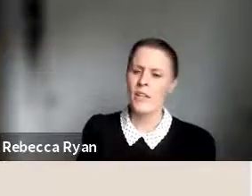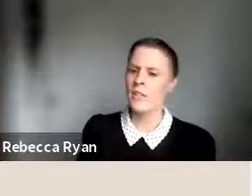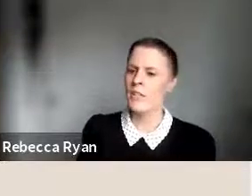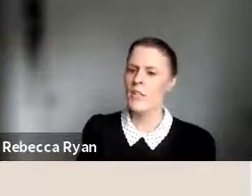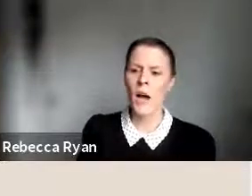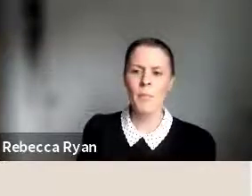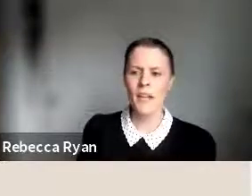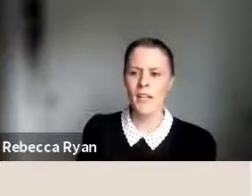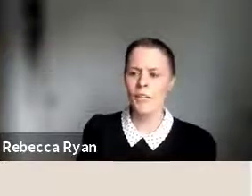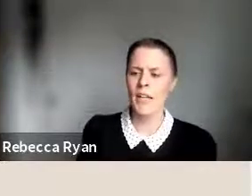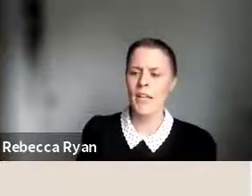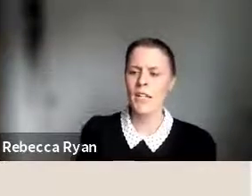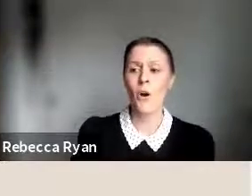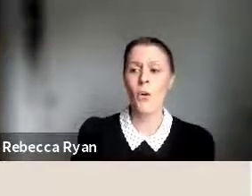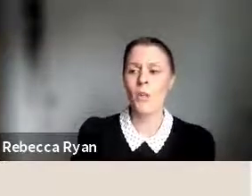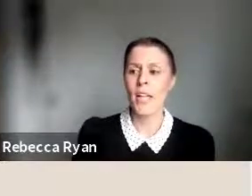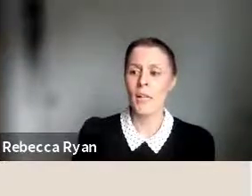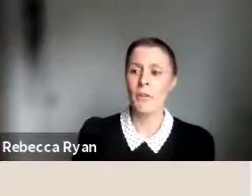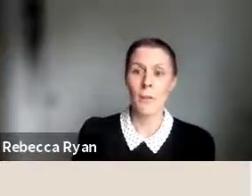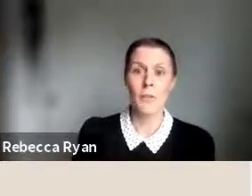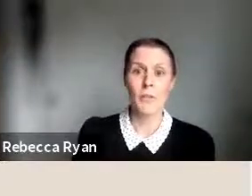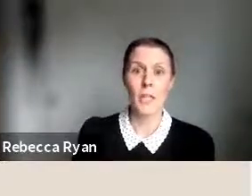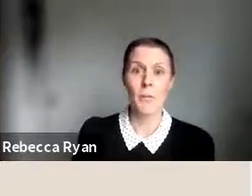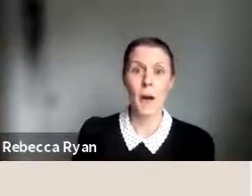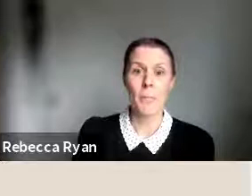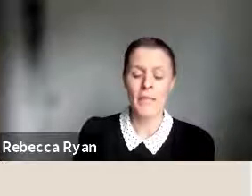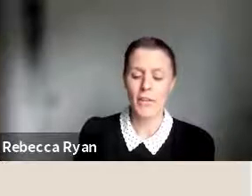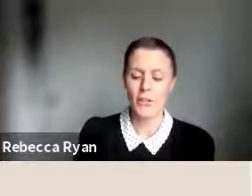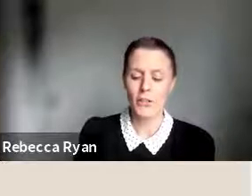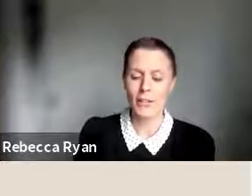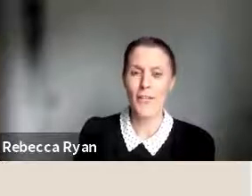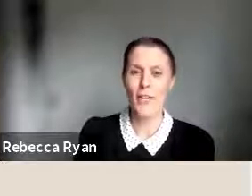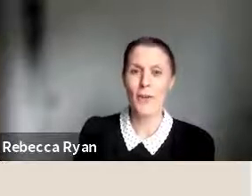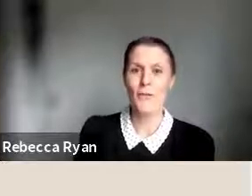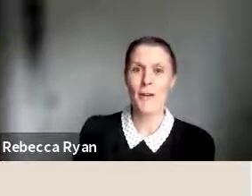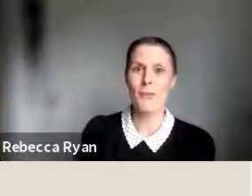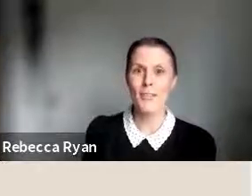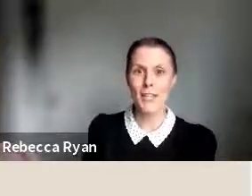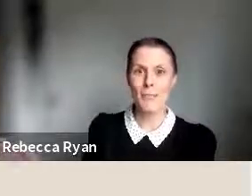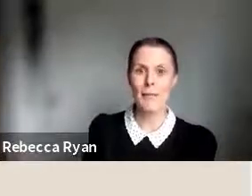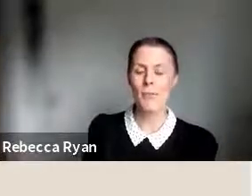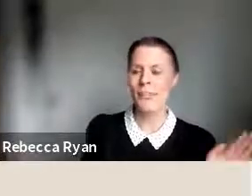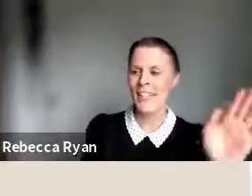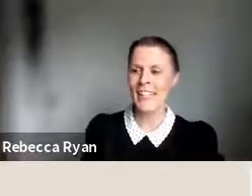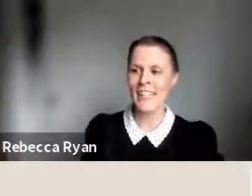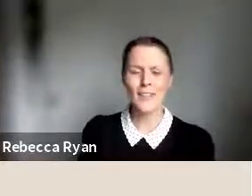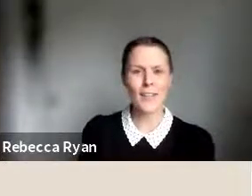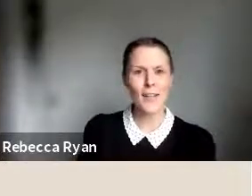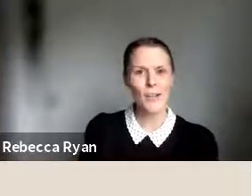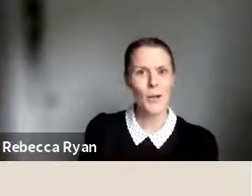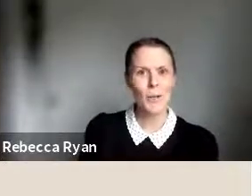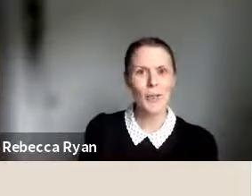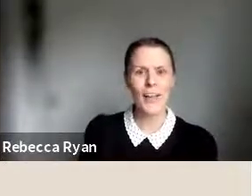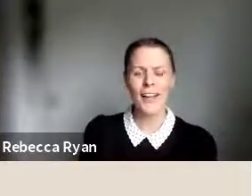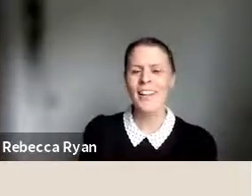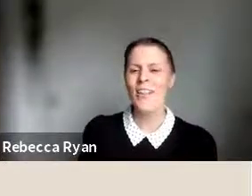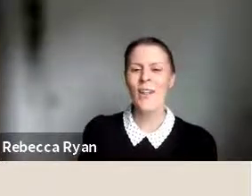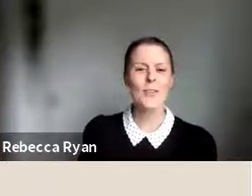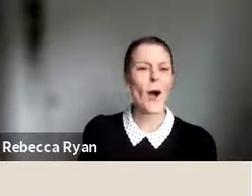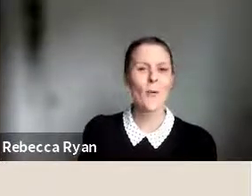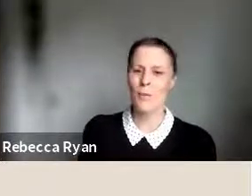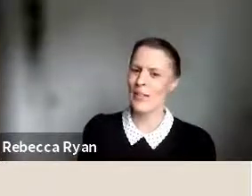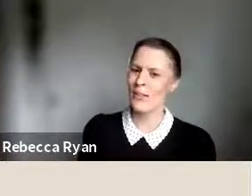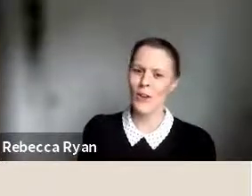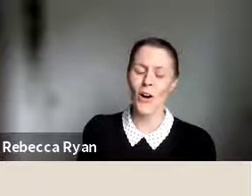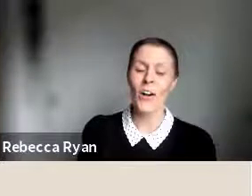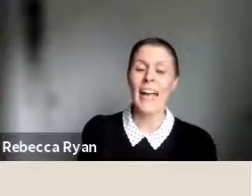95% effective does not mean that it's effective for only 95% of the population. And then the other 5% of the people, you're going to get sick. Like, sorry about that. That's